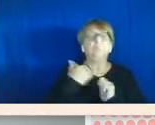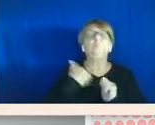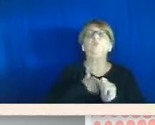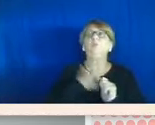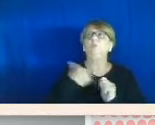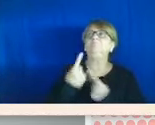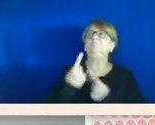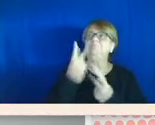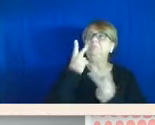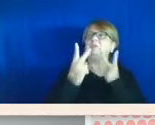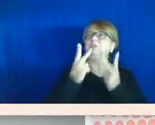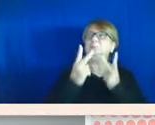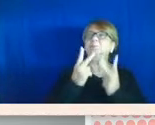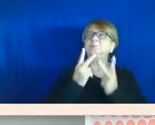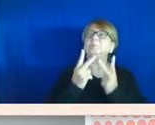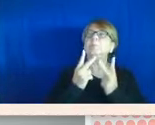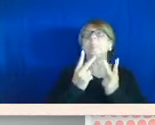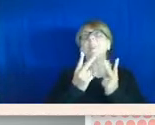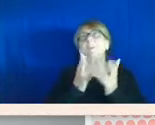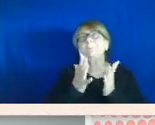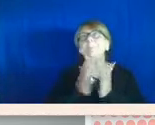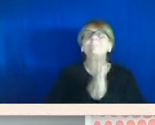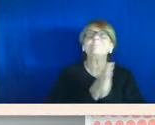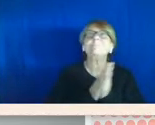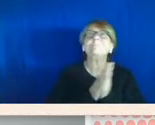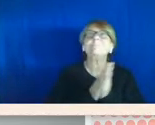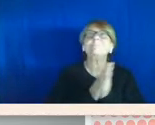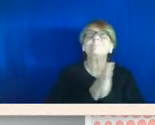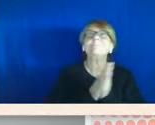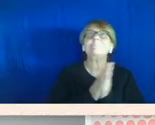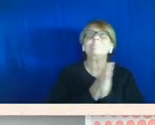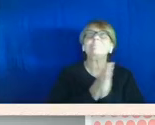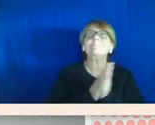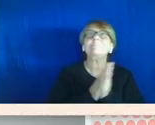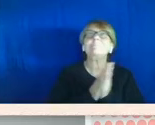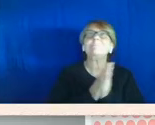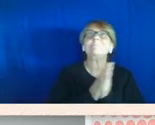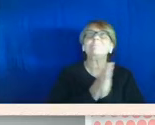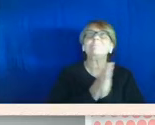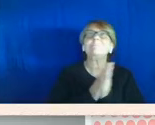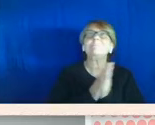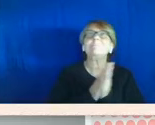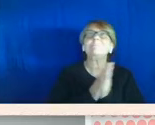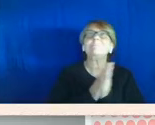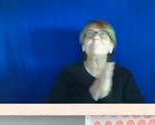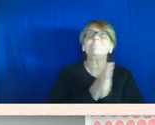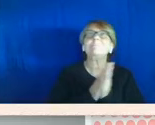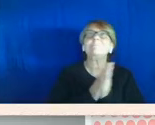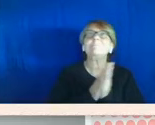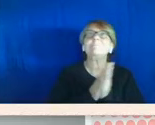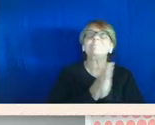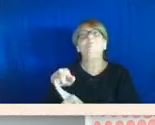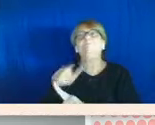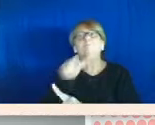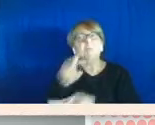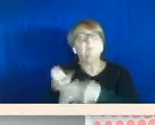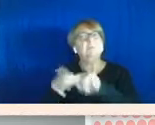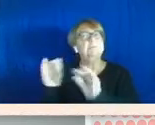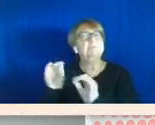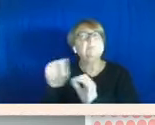little, some of the services, there's been an increase in demand, and others there hasn't been as much of an